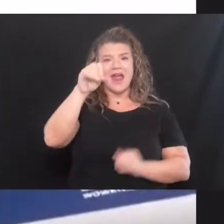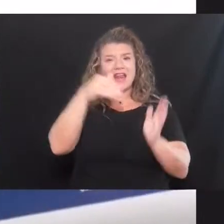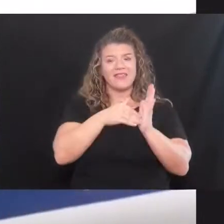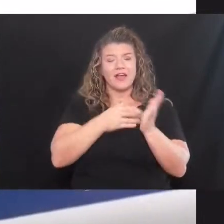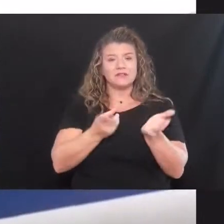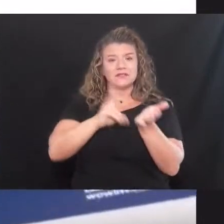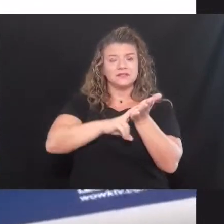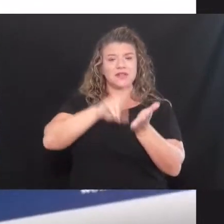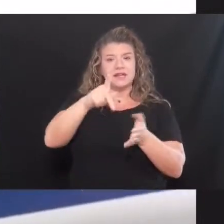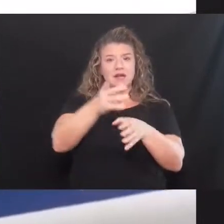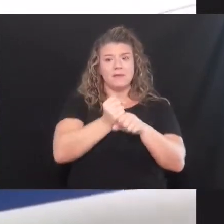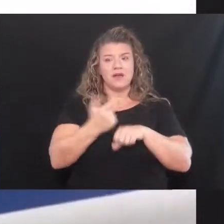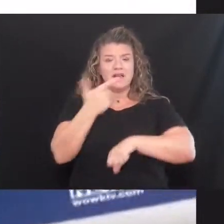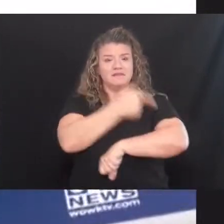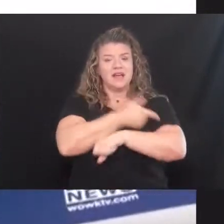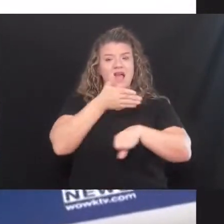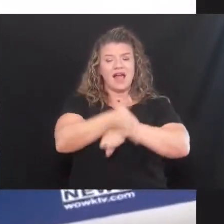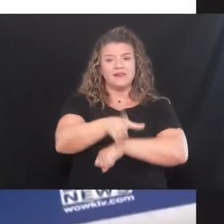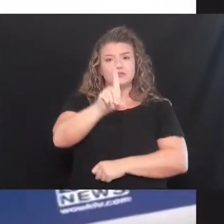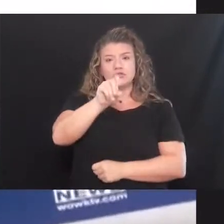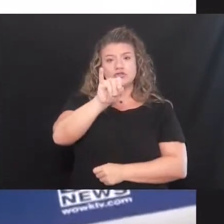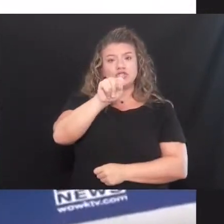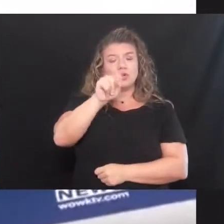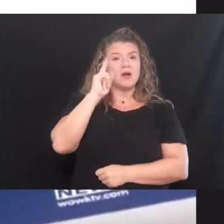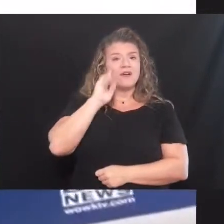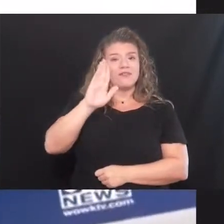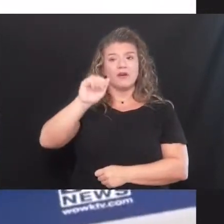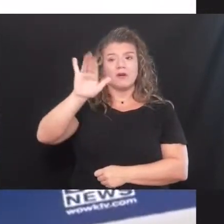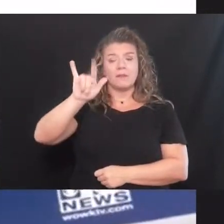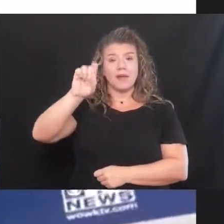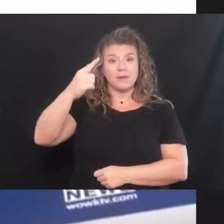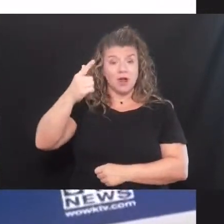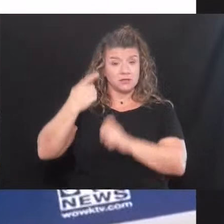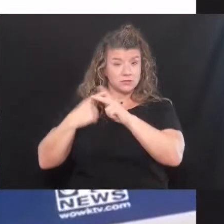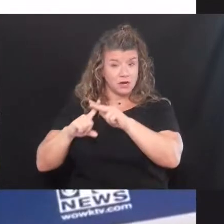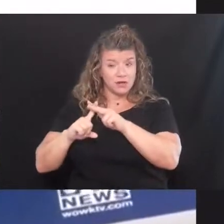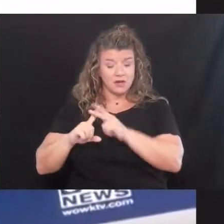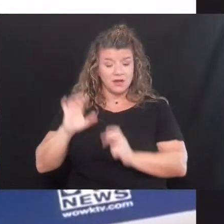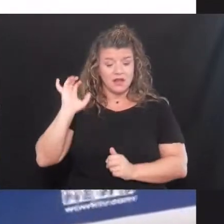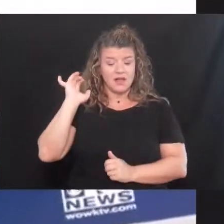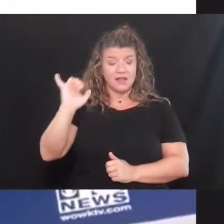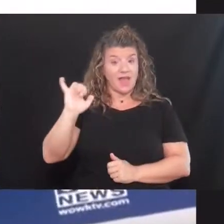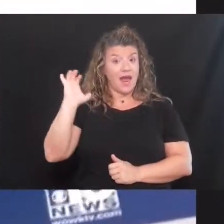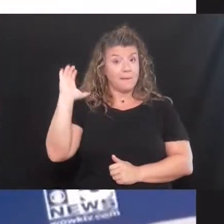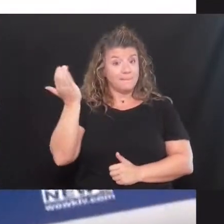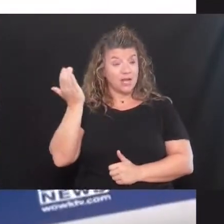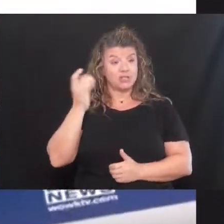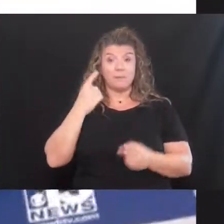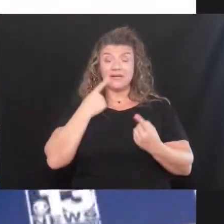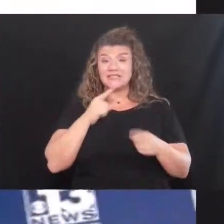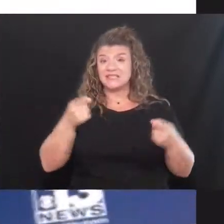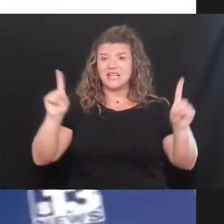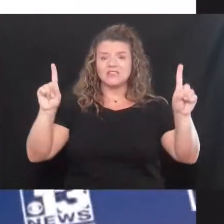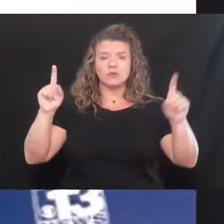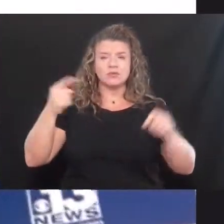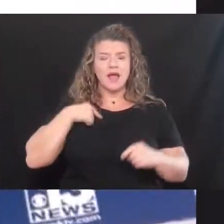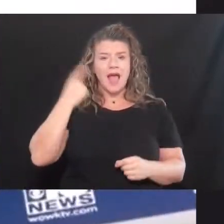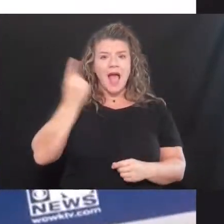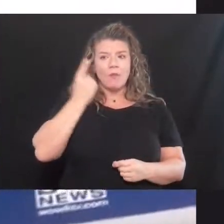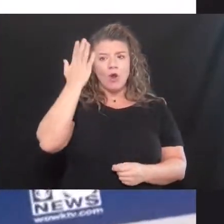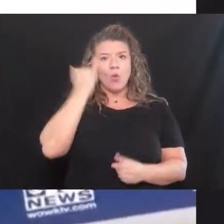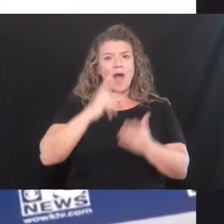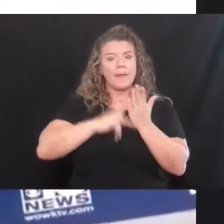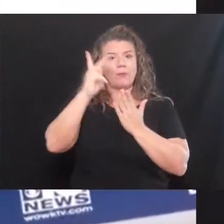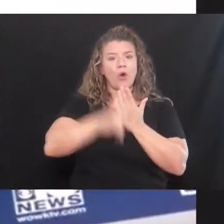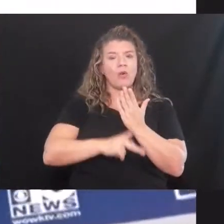or got vaccinated after the Do It for Baby Dog campaign was launched. That appears to be a big success. And so I'm wondering why the program